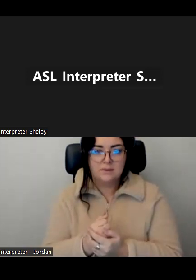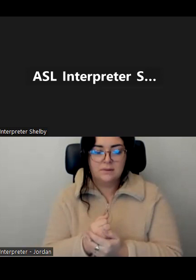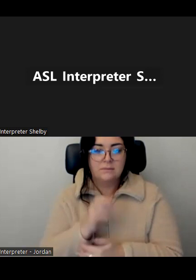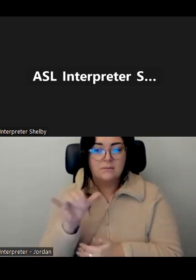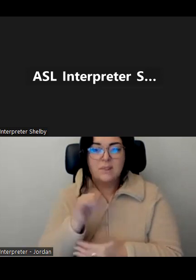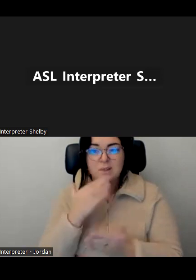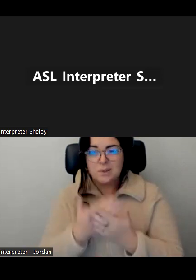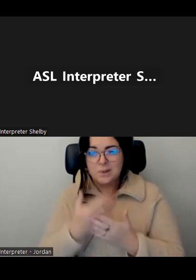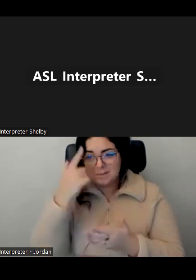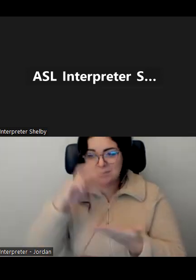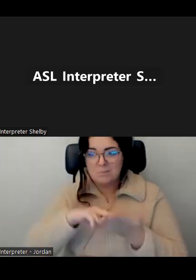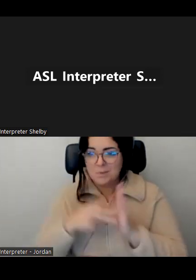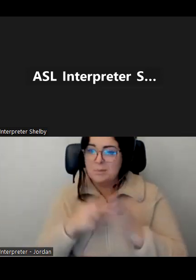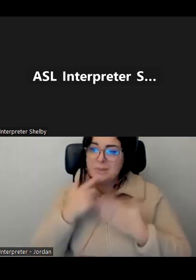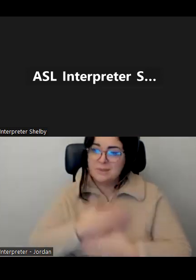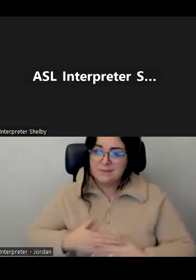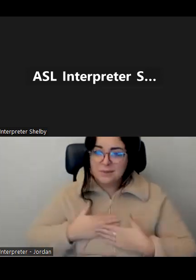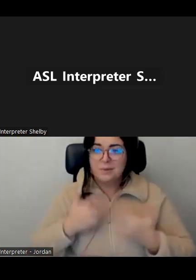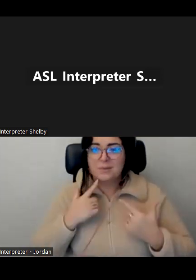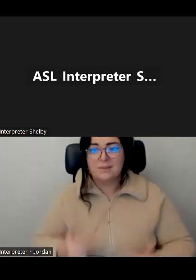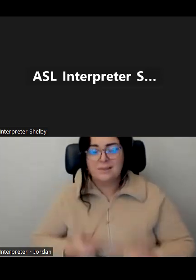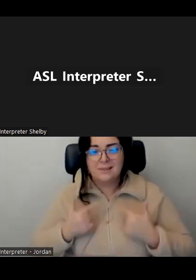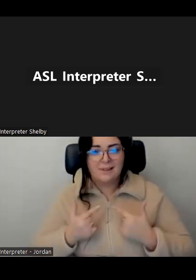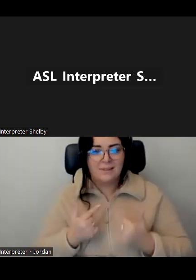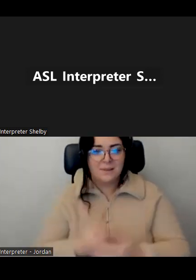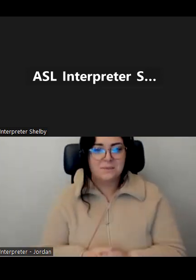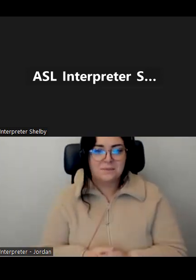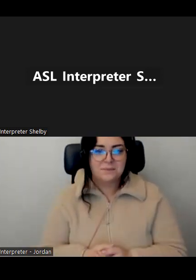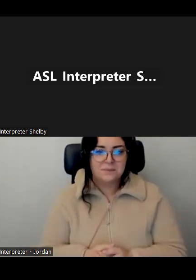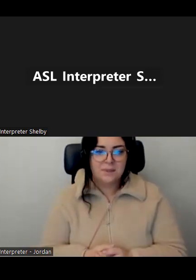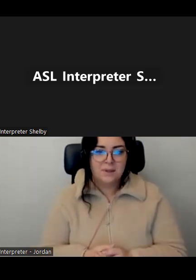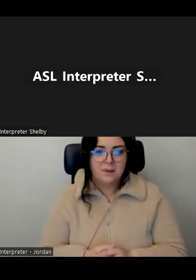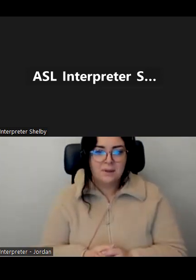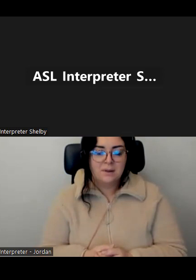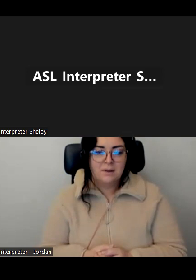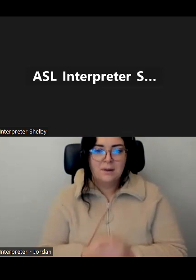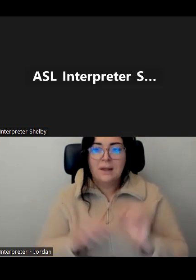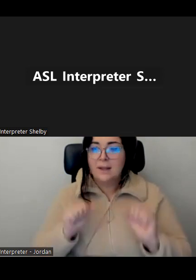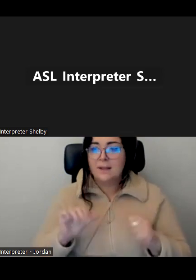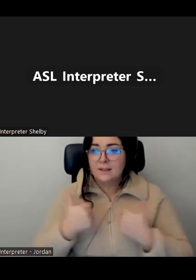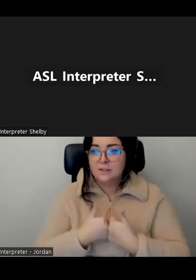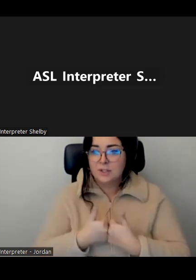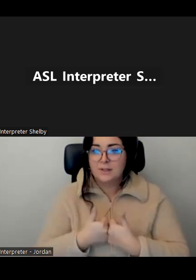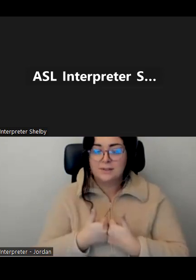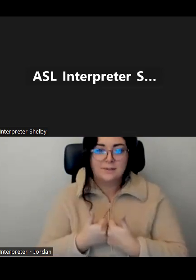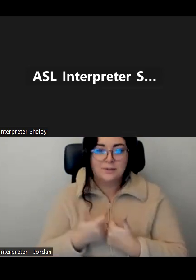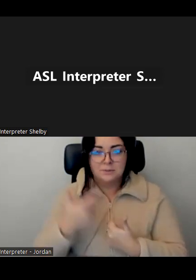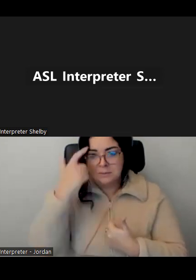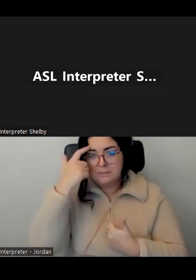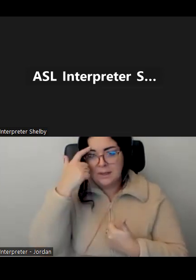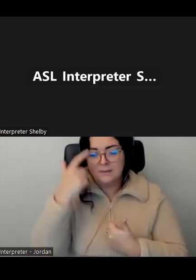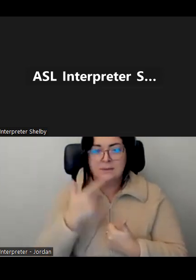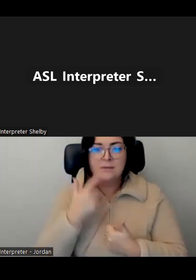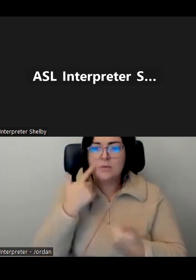purpose, enjoyment in life, can be fun, it can also challenge our minds, right? When we're trying to